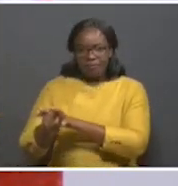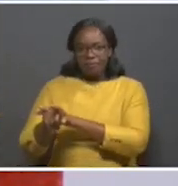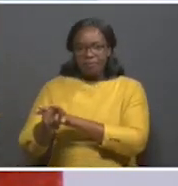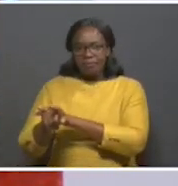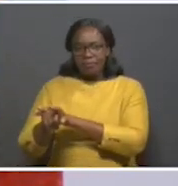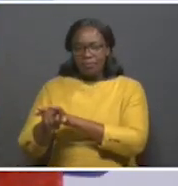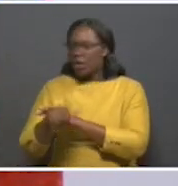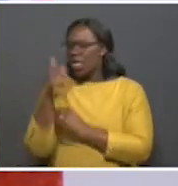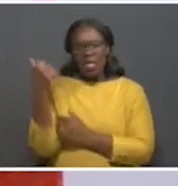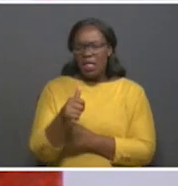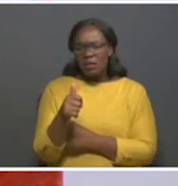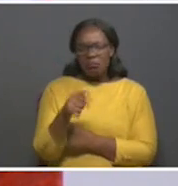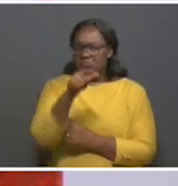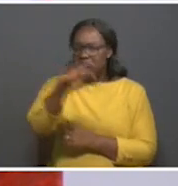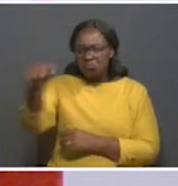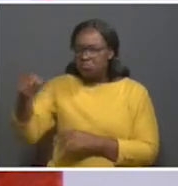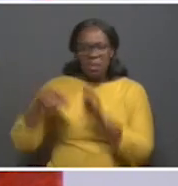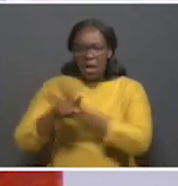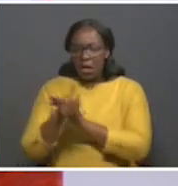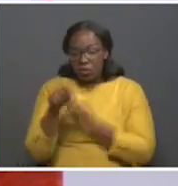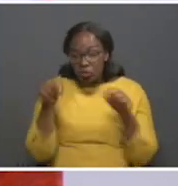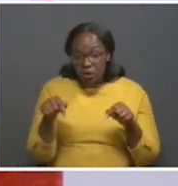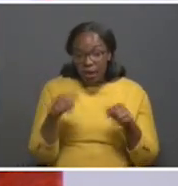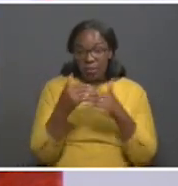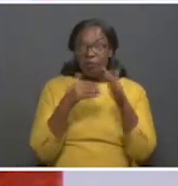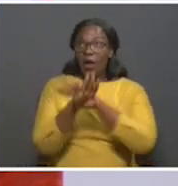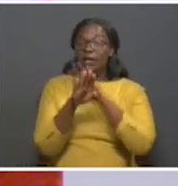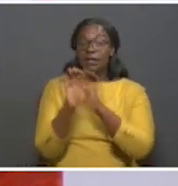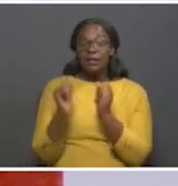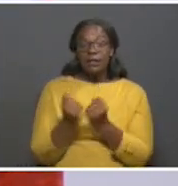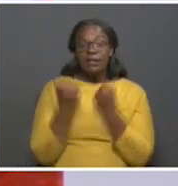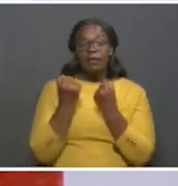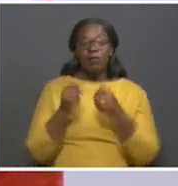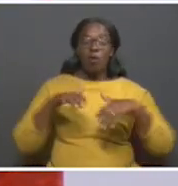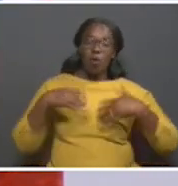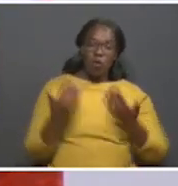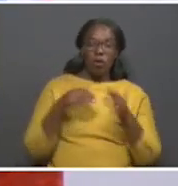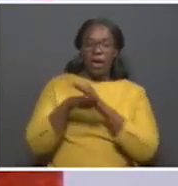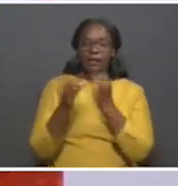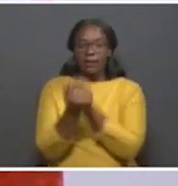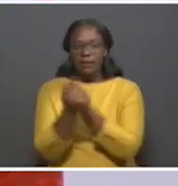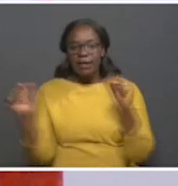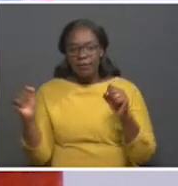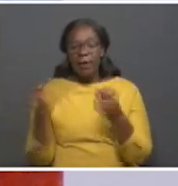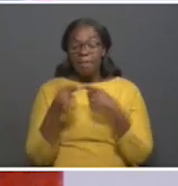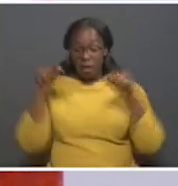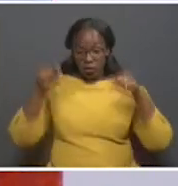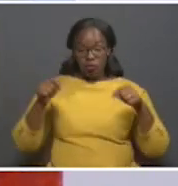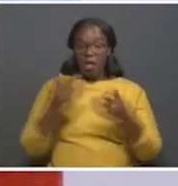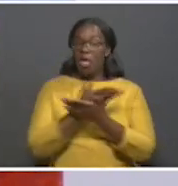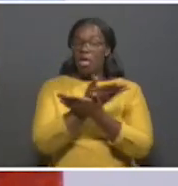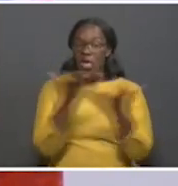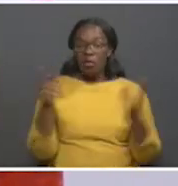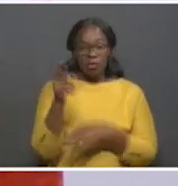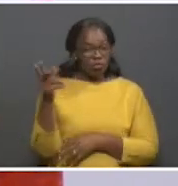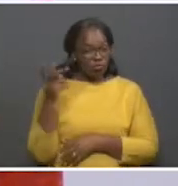or any of the six cities today to access refuge or to access asylum. But today, wherever you are hearing